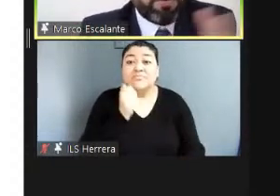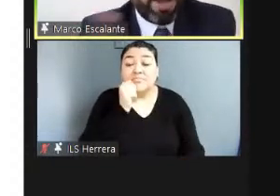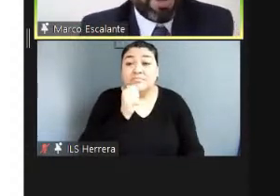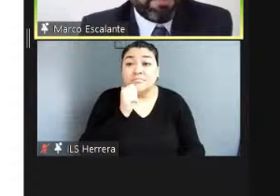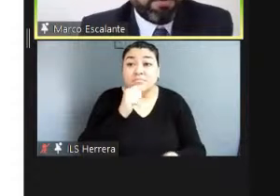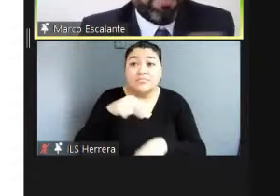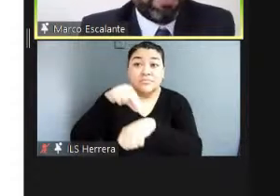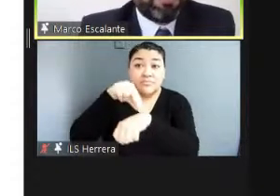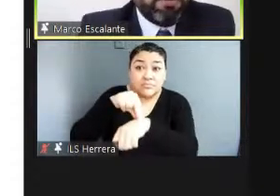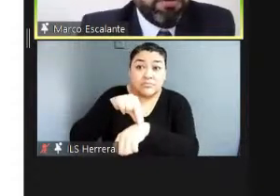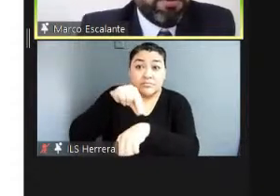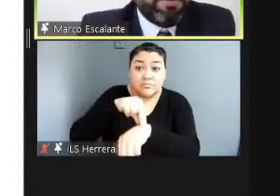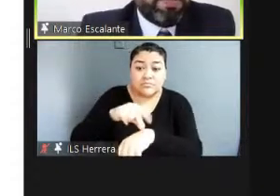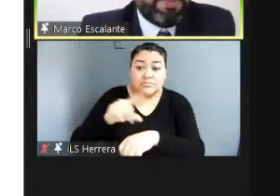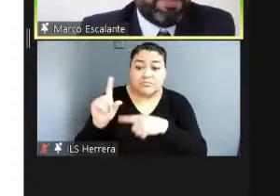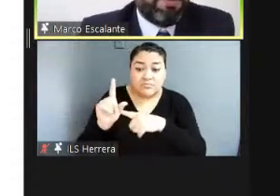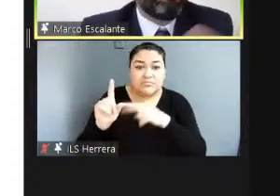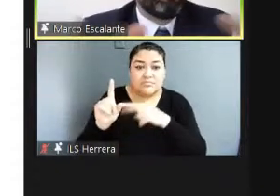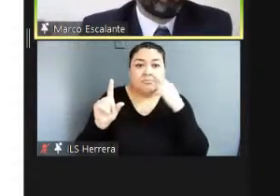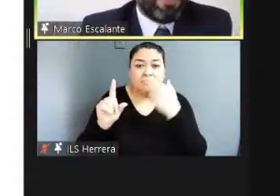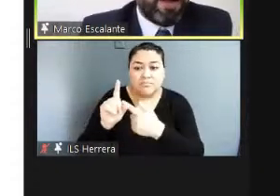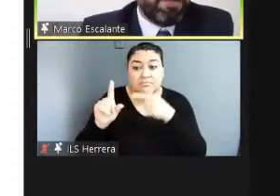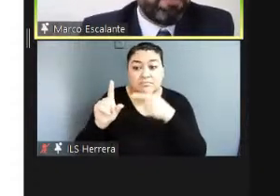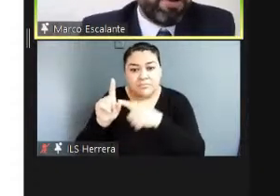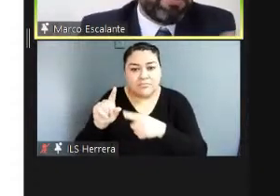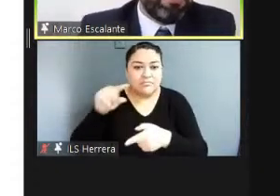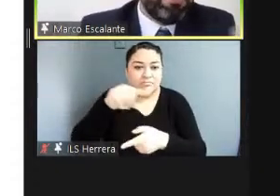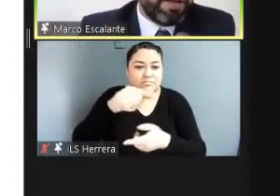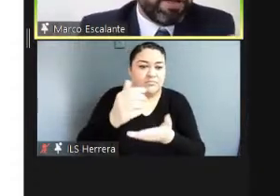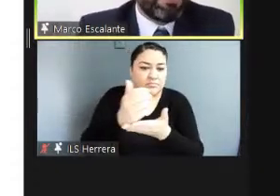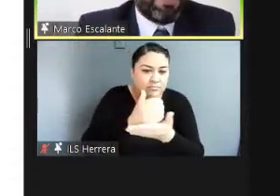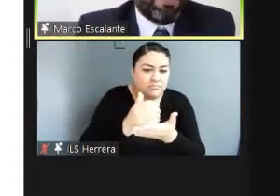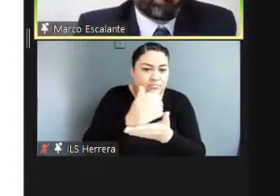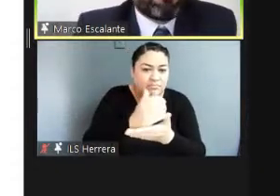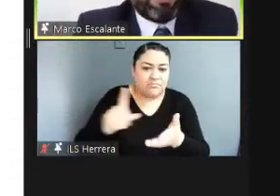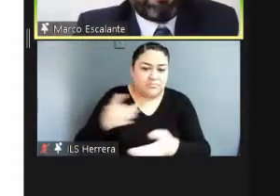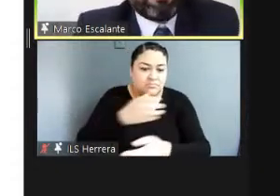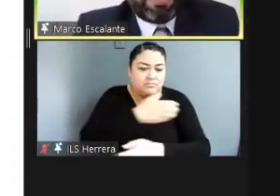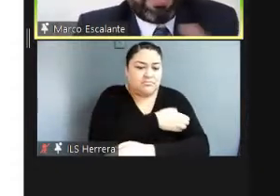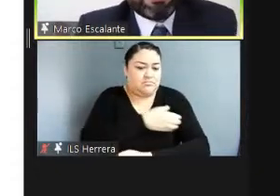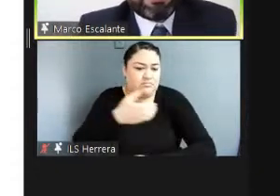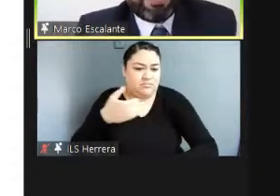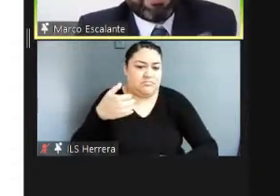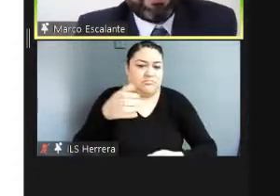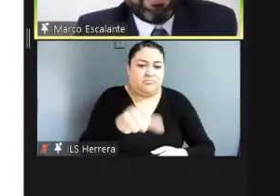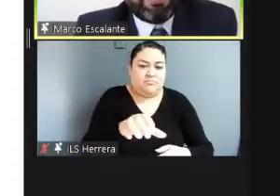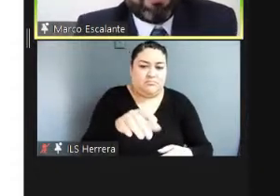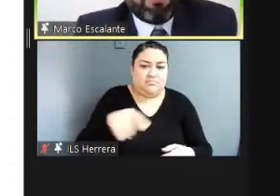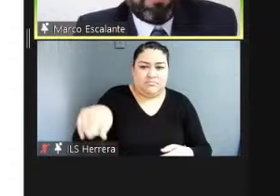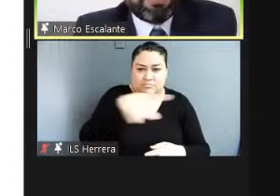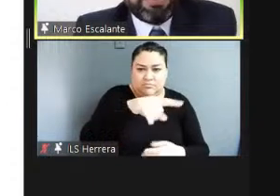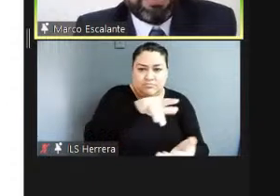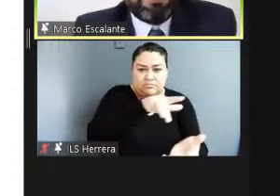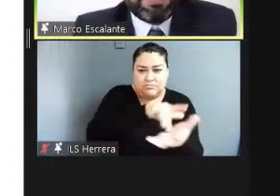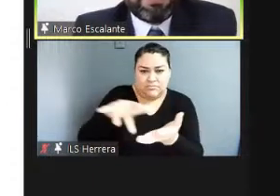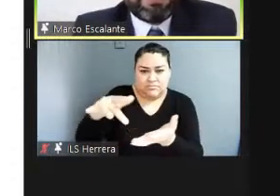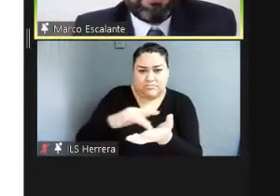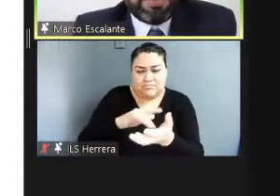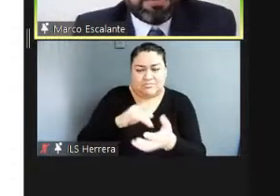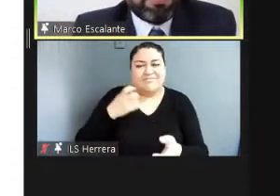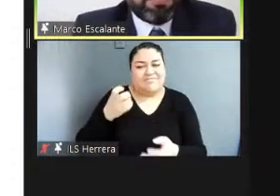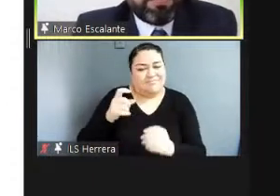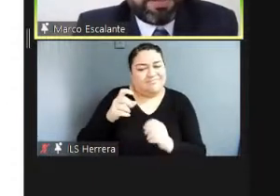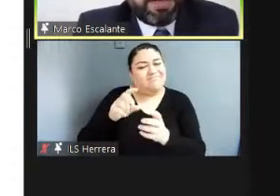the protagonic or the role of the physician that is seen as the one that will come and cure the